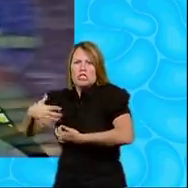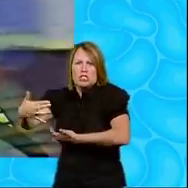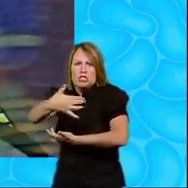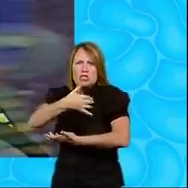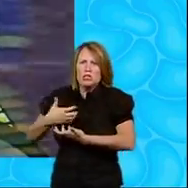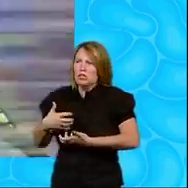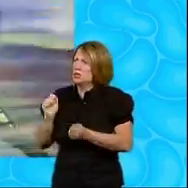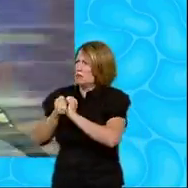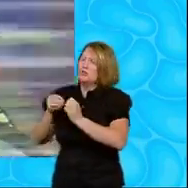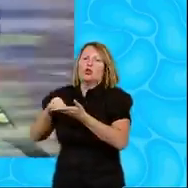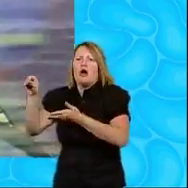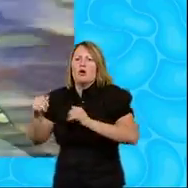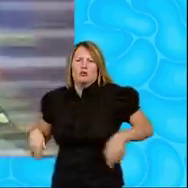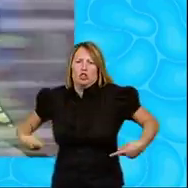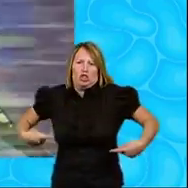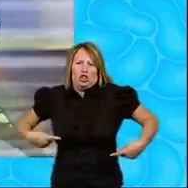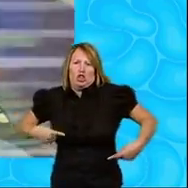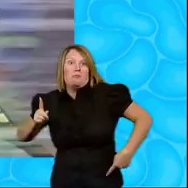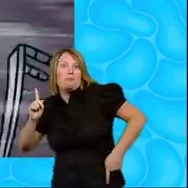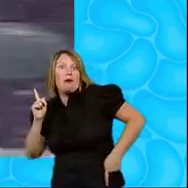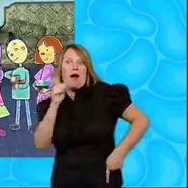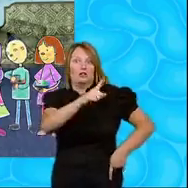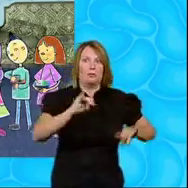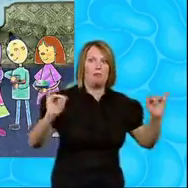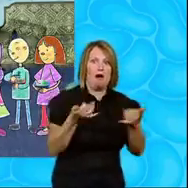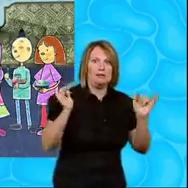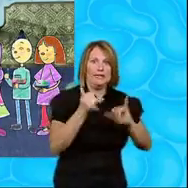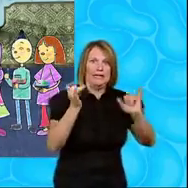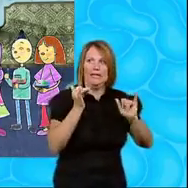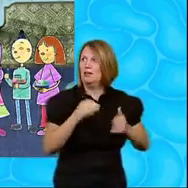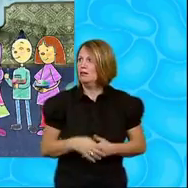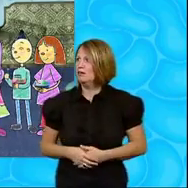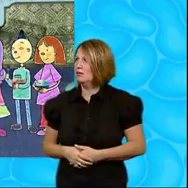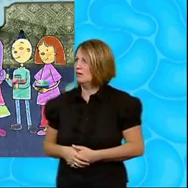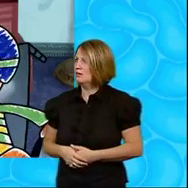chain. Then he raced back to save Abby McTabby's birthday party. Thank you.